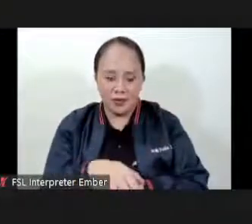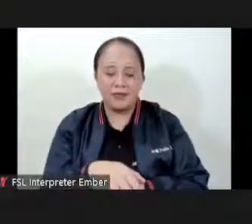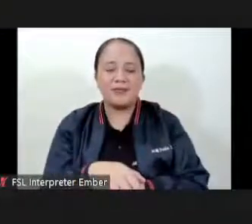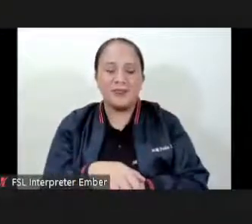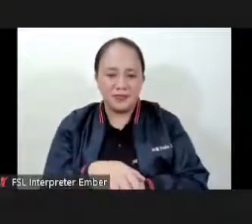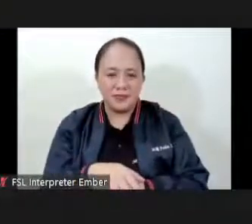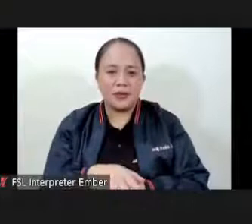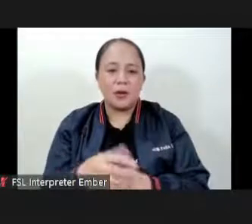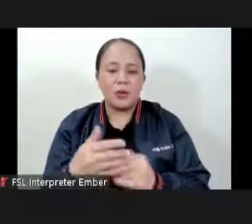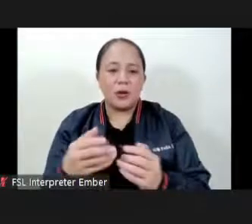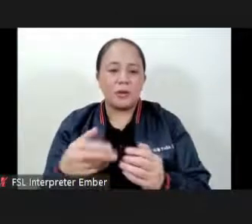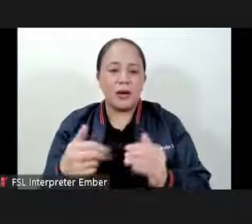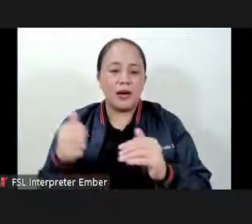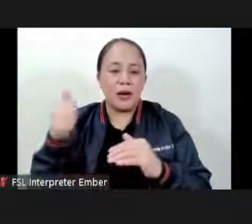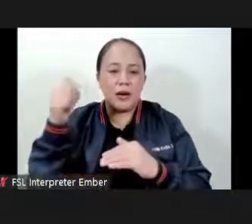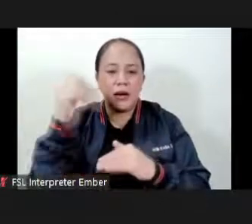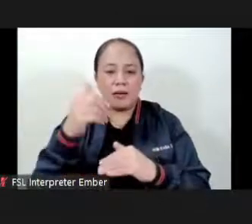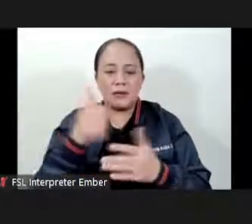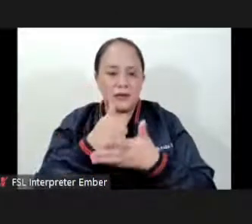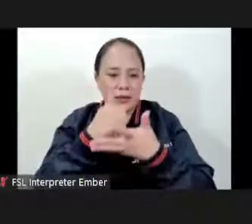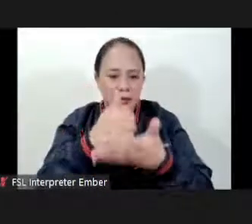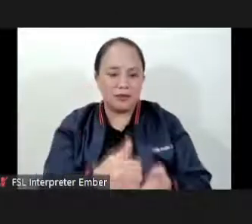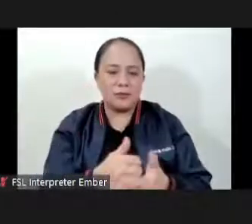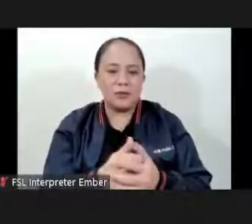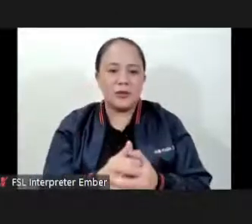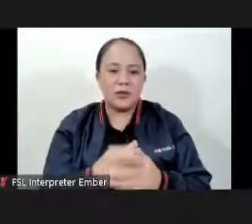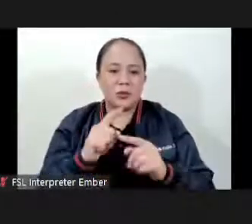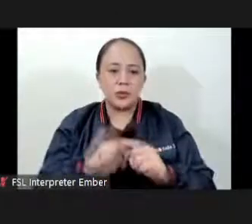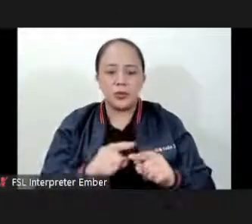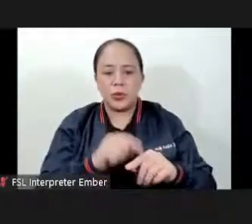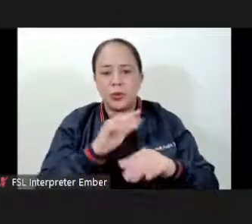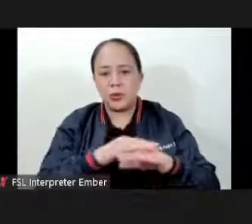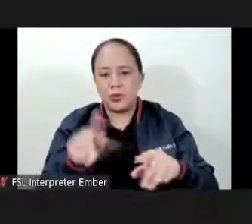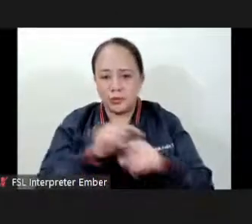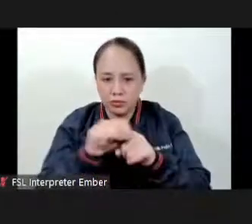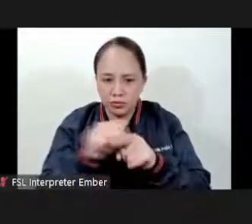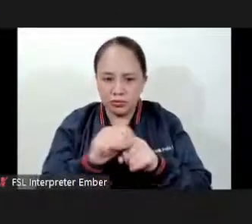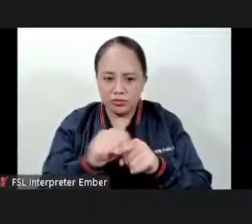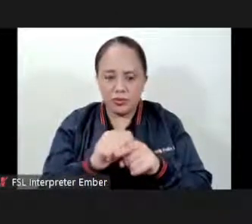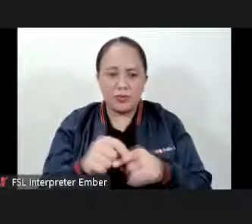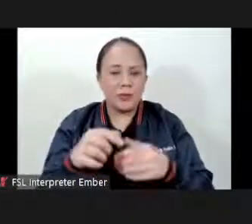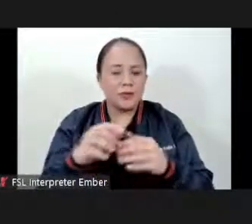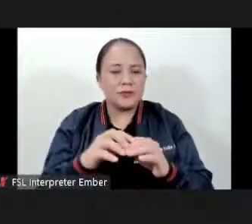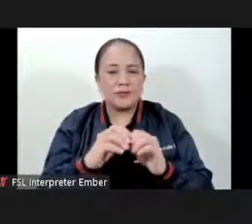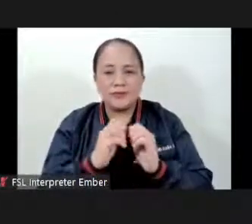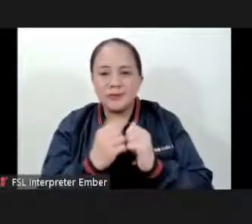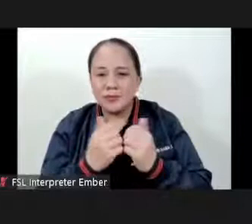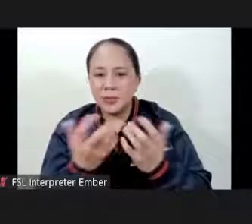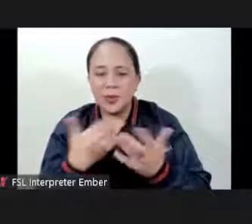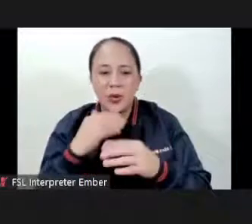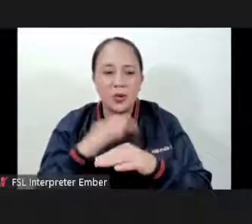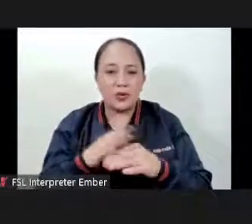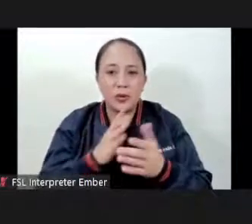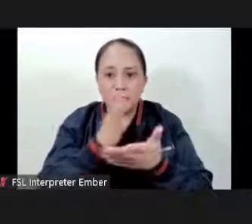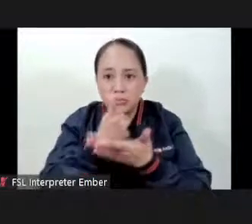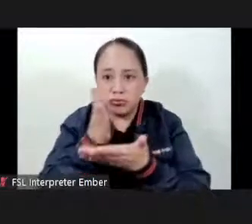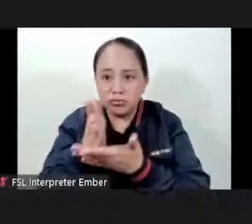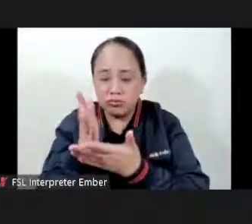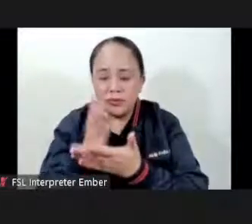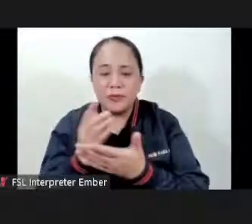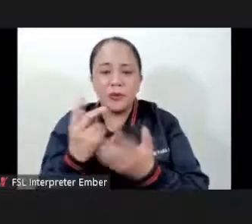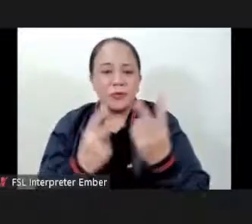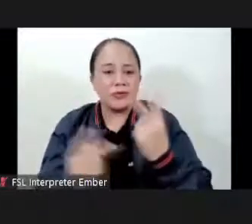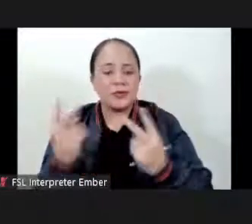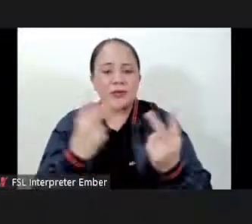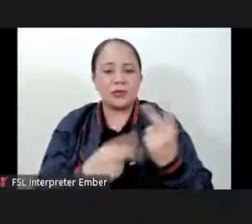which is a higher form of help. With the different online trainings, kamustahan, and even on-site visits wherein we get